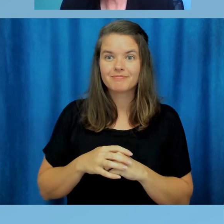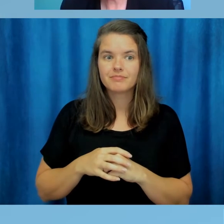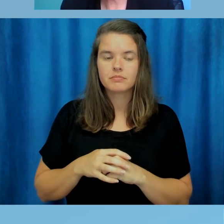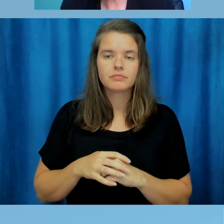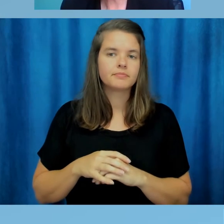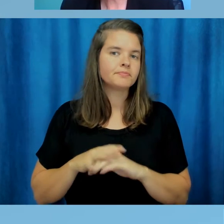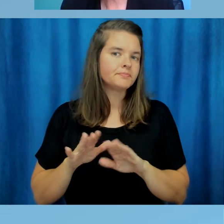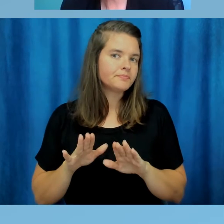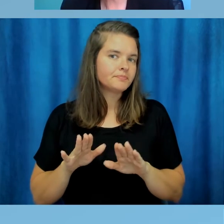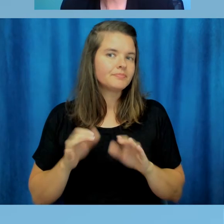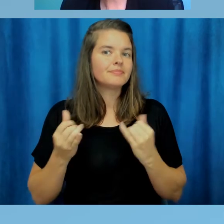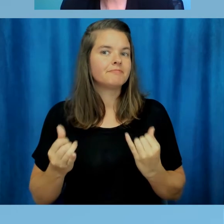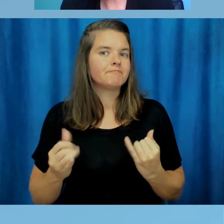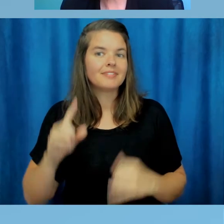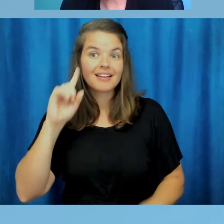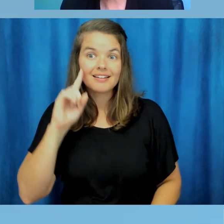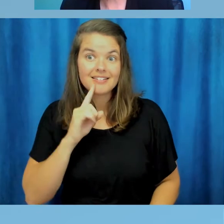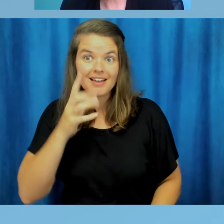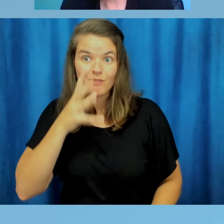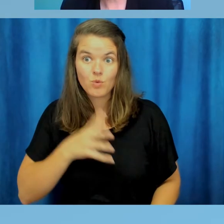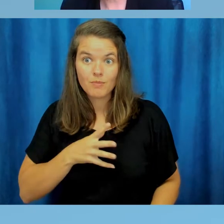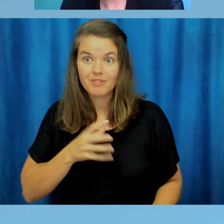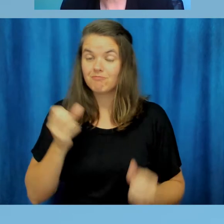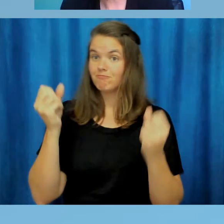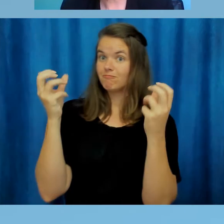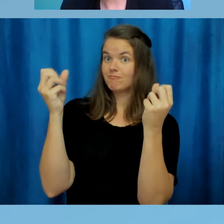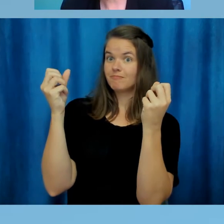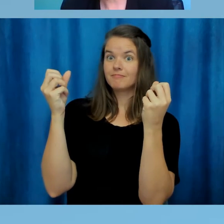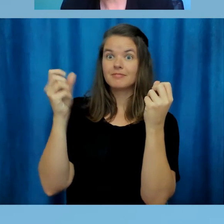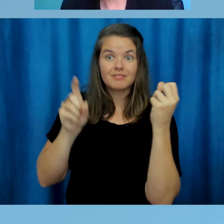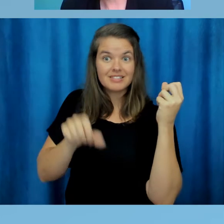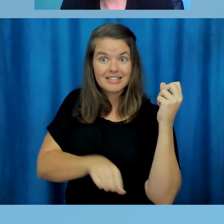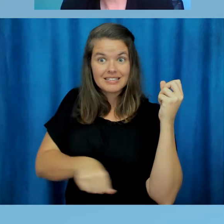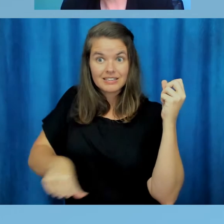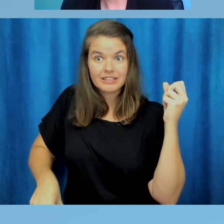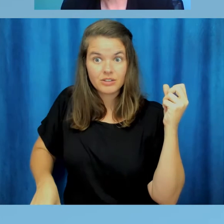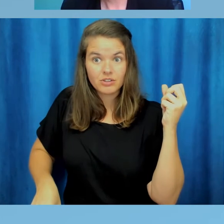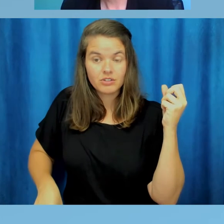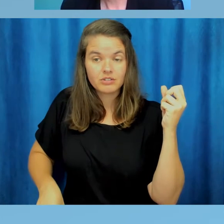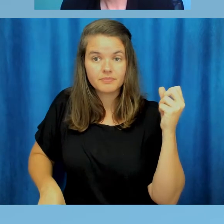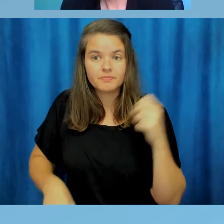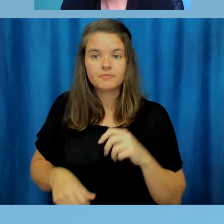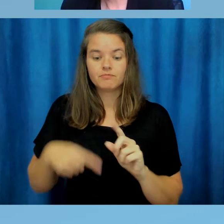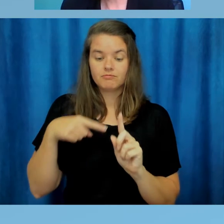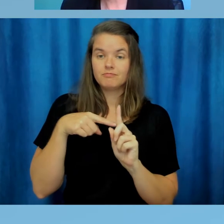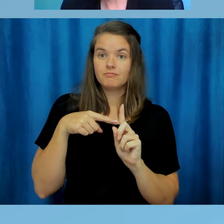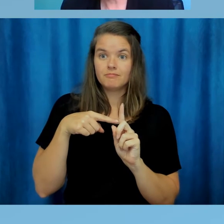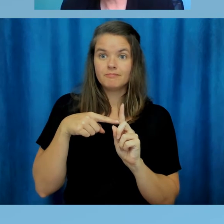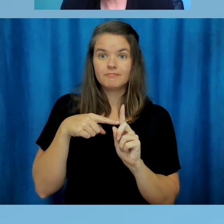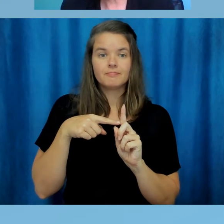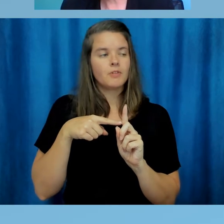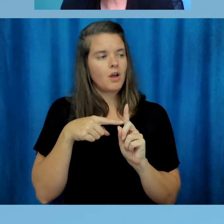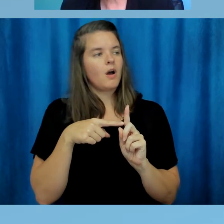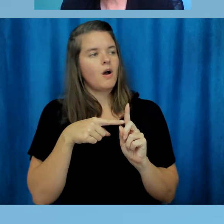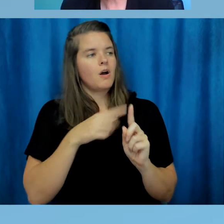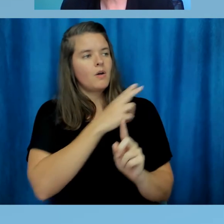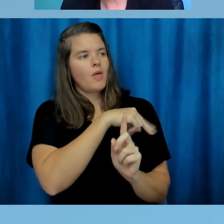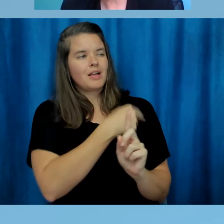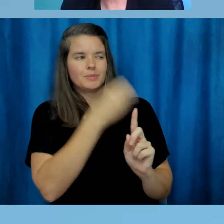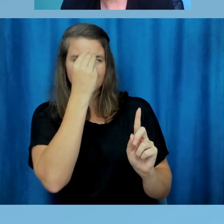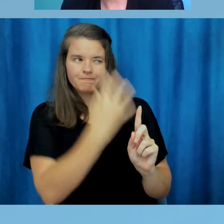A deaf woman who communicates through American Sign Language needs a C-section. She is informed of